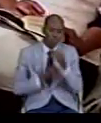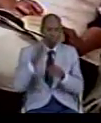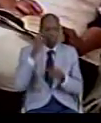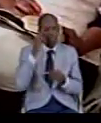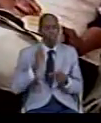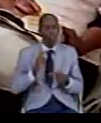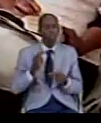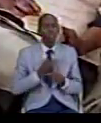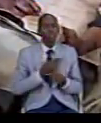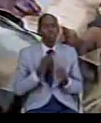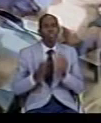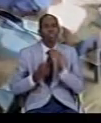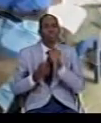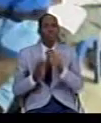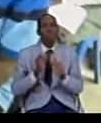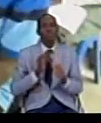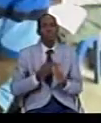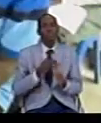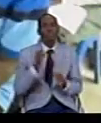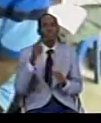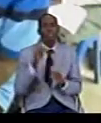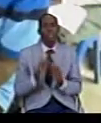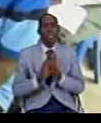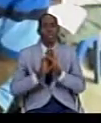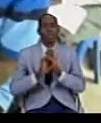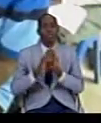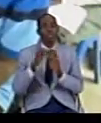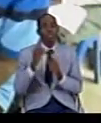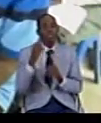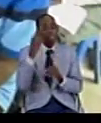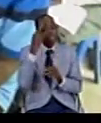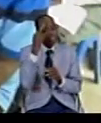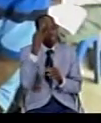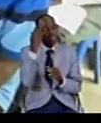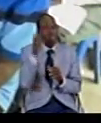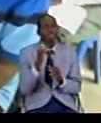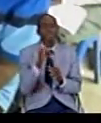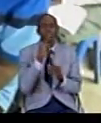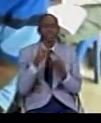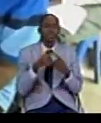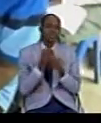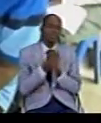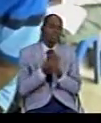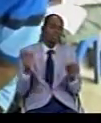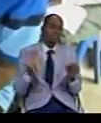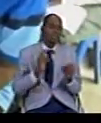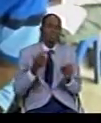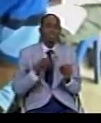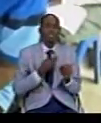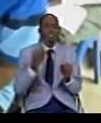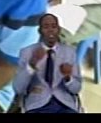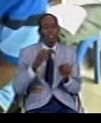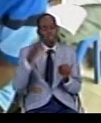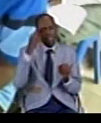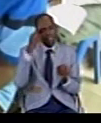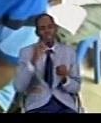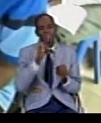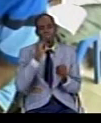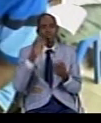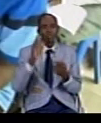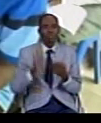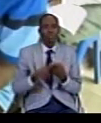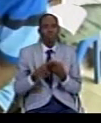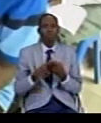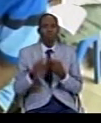leaving us an example. The reason he suffered is to save us. And the reason he suffered is to lay a standard